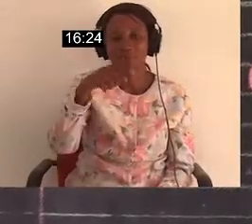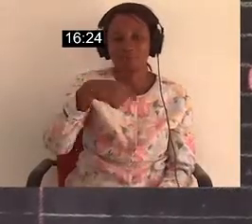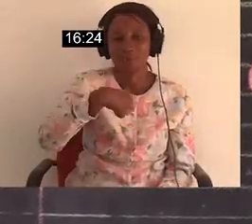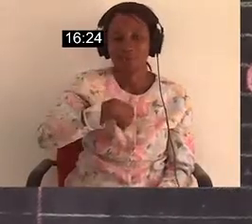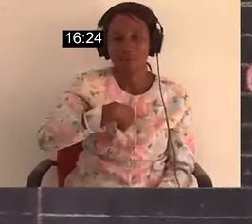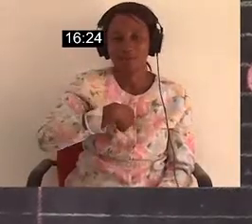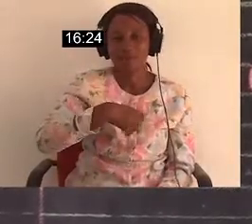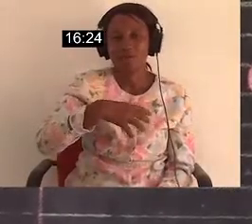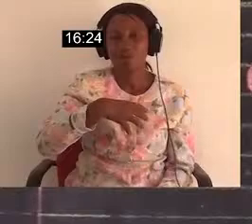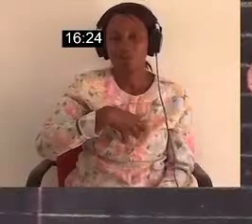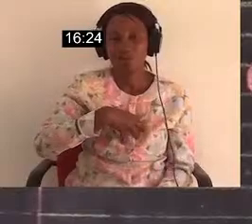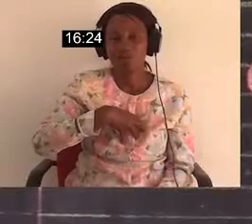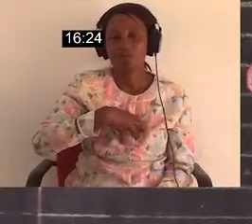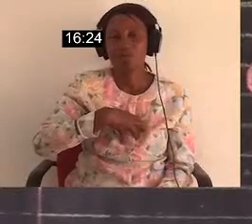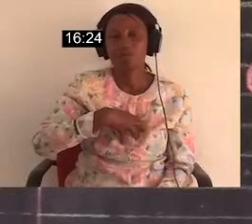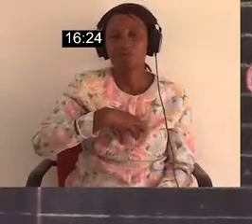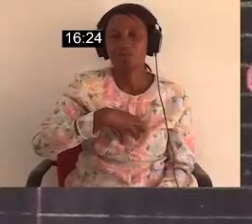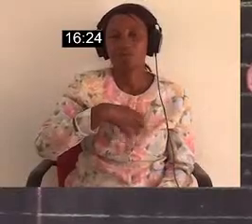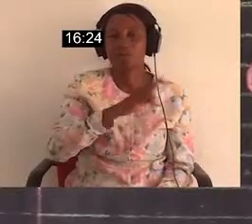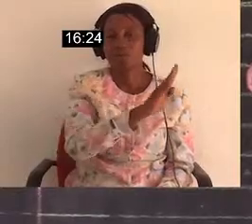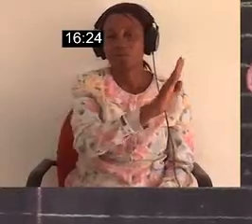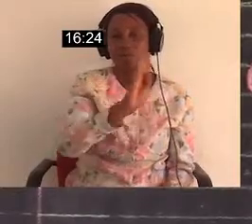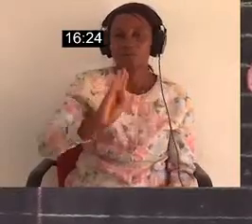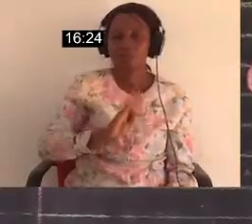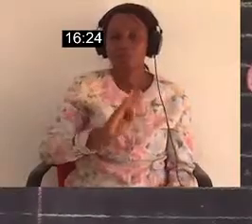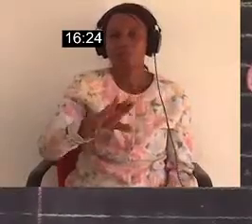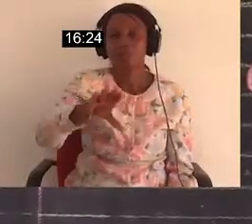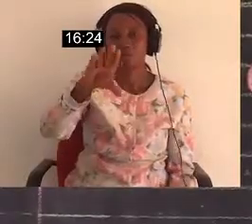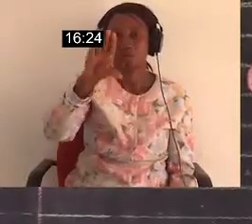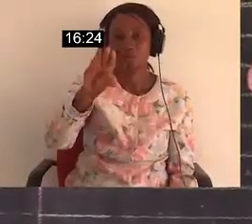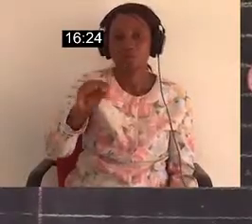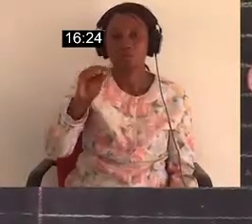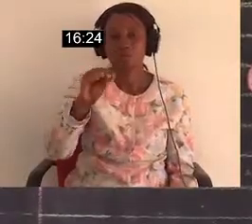I want us to do.